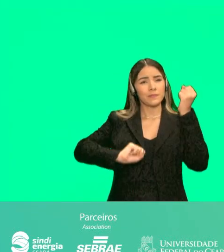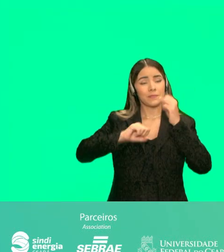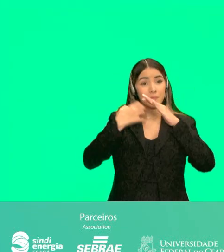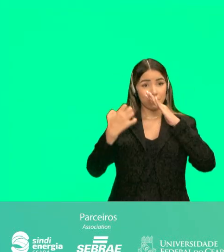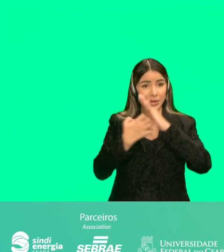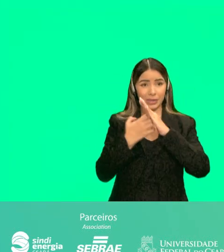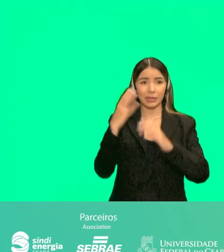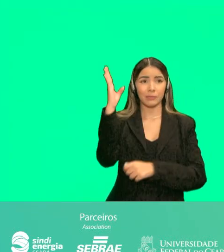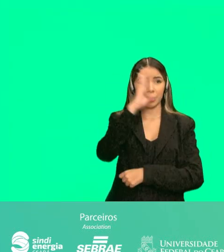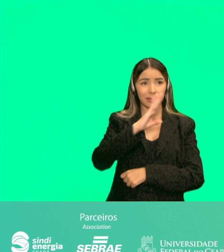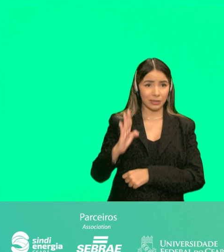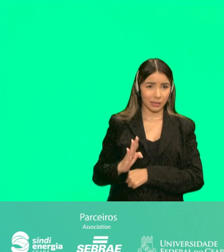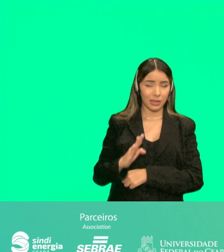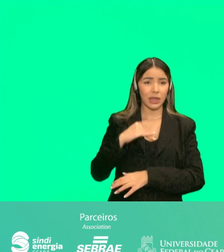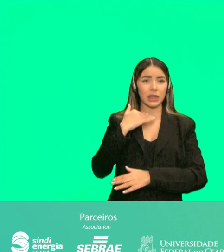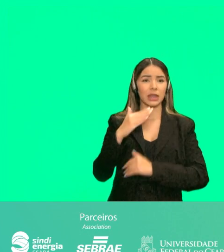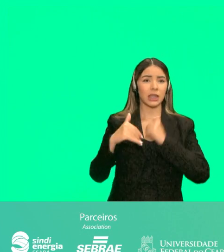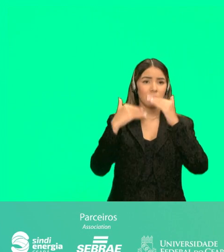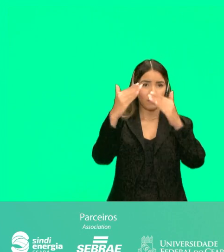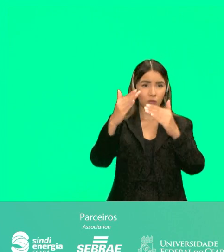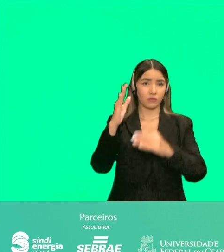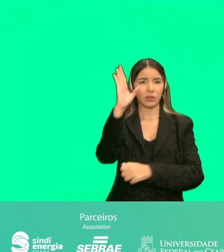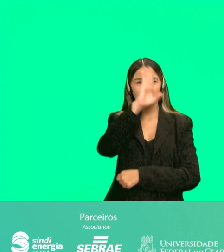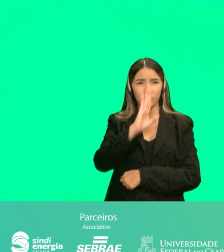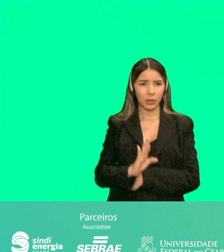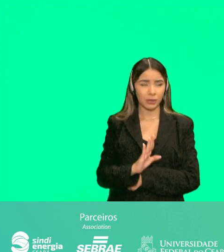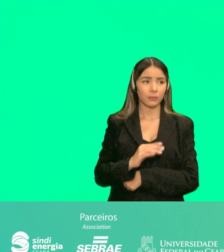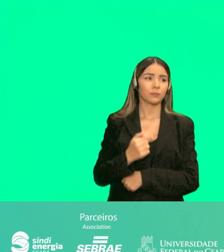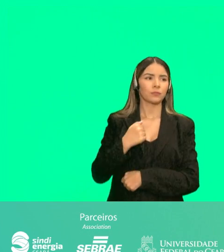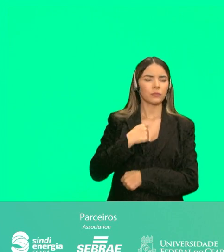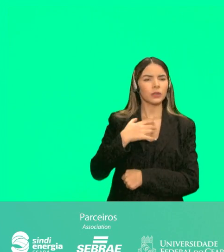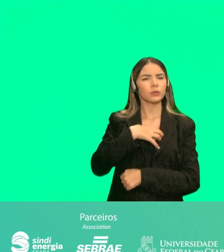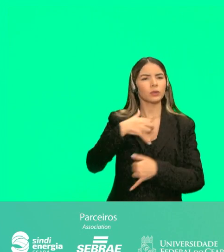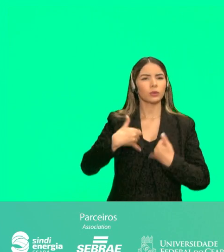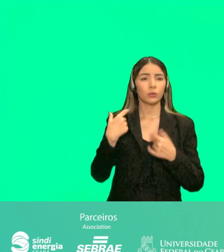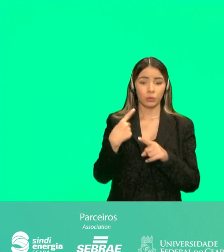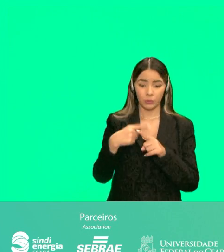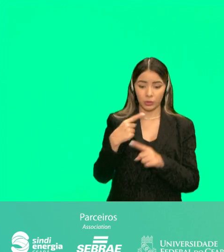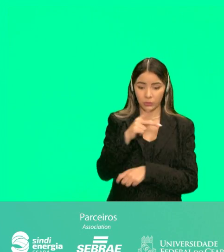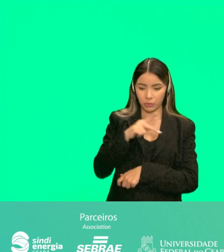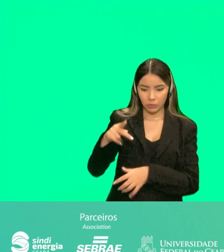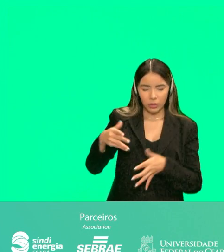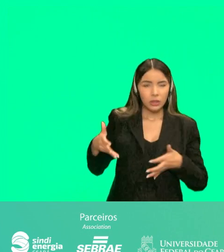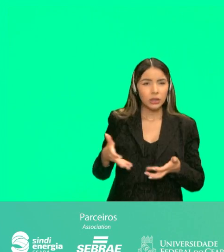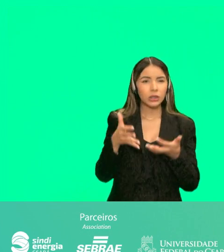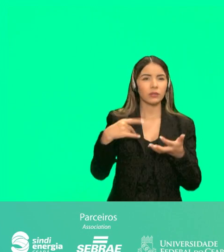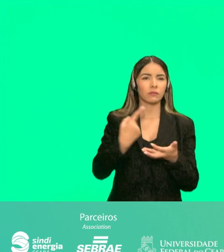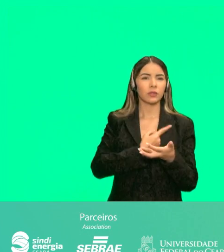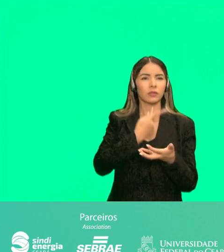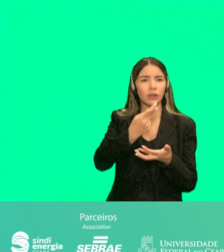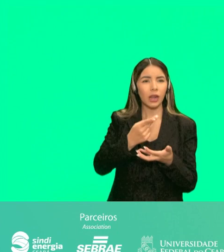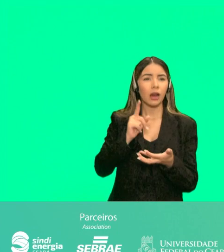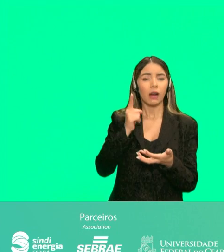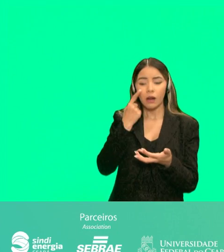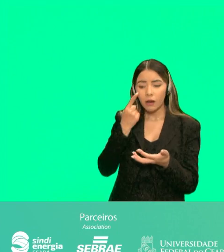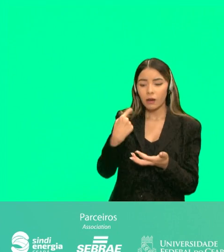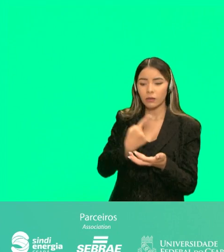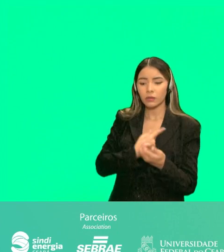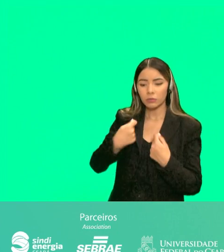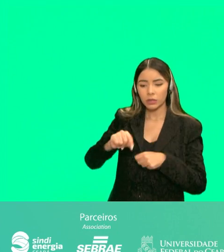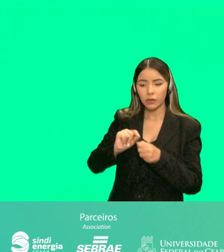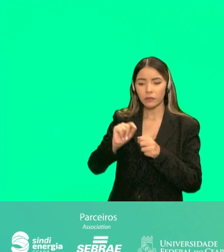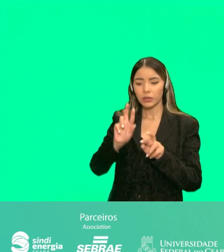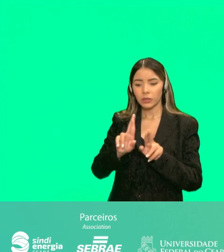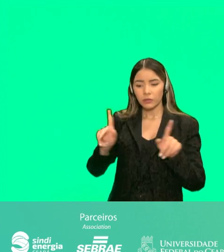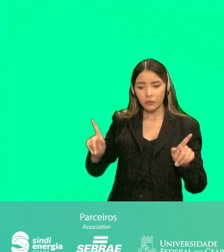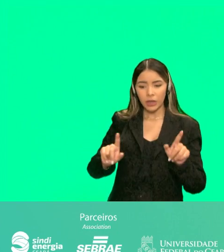Brazil. no Brasil. I'm very É um proud orgulho to enorme say de that, falar que well, quando os when meus our professores teachers, our incentivavam a professors gente, would dizer, olha, say, poxa, a well, gente tem que fazer a we diferença need pela to